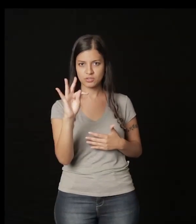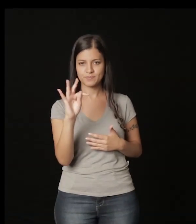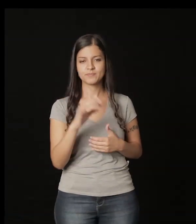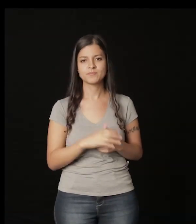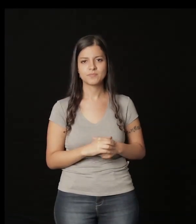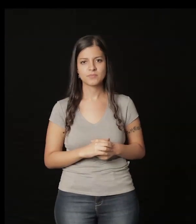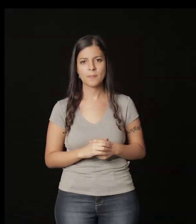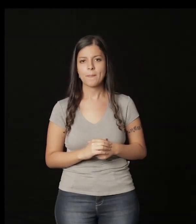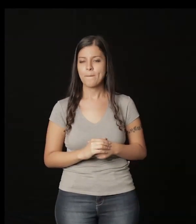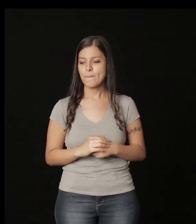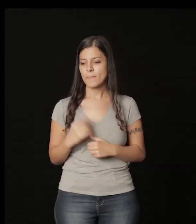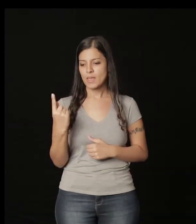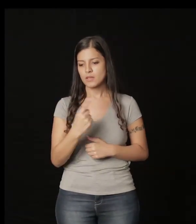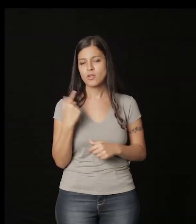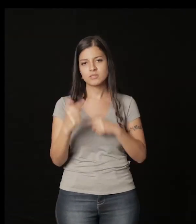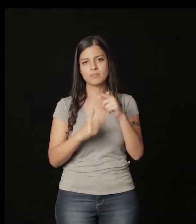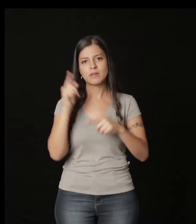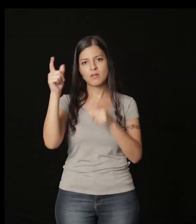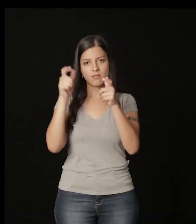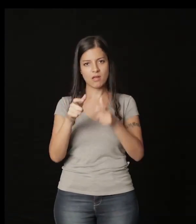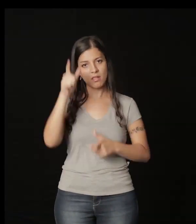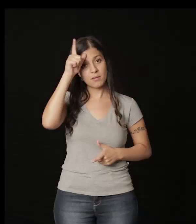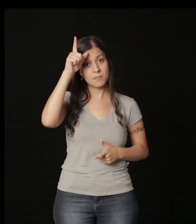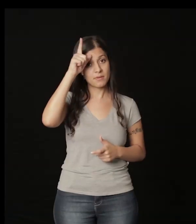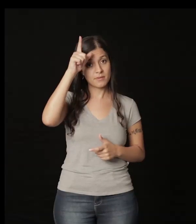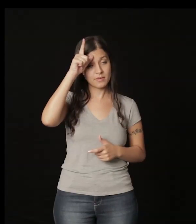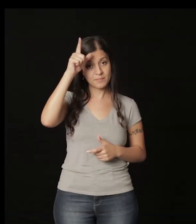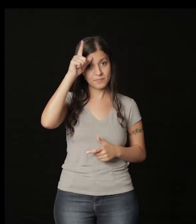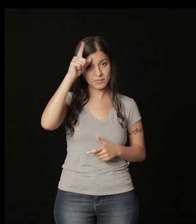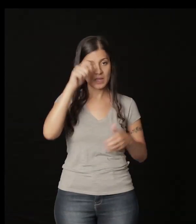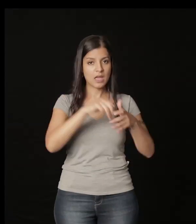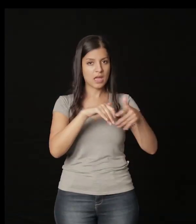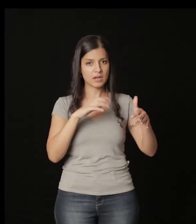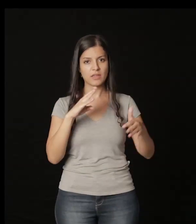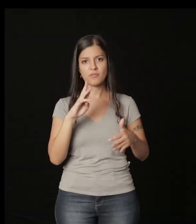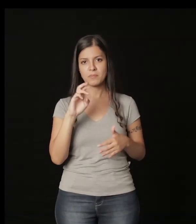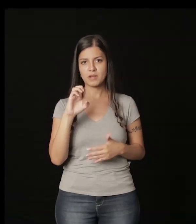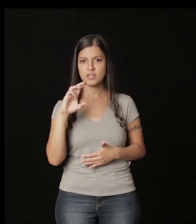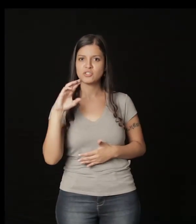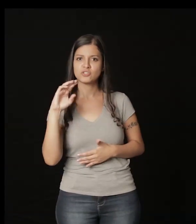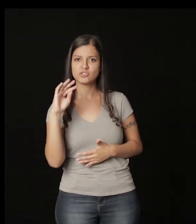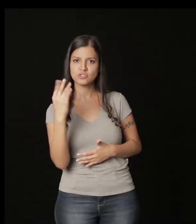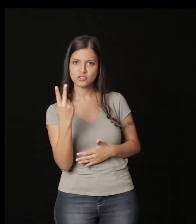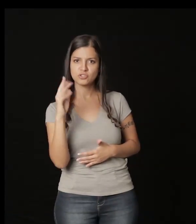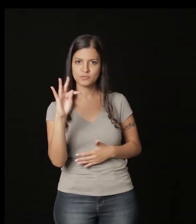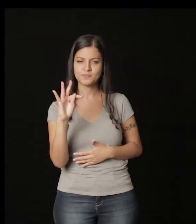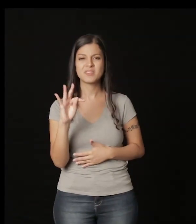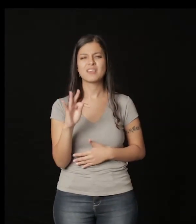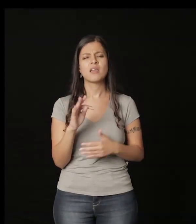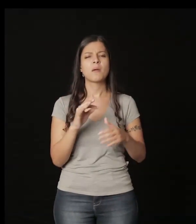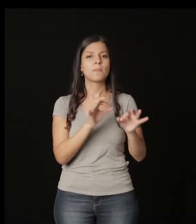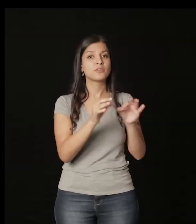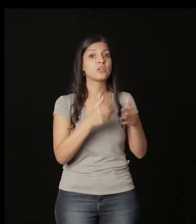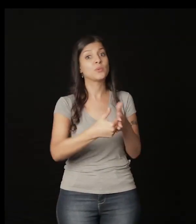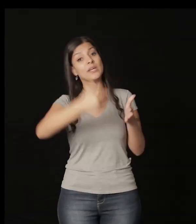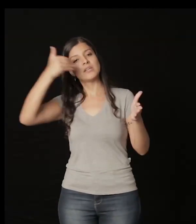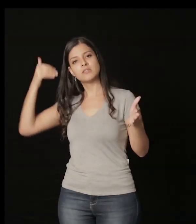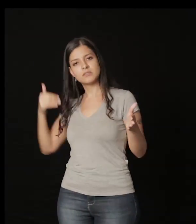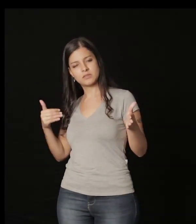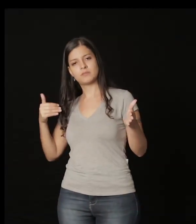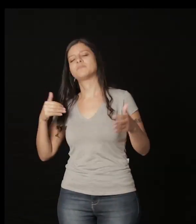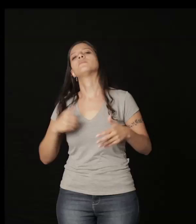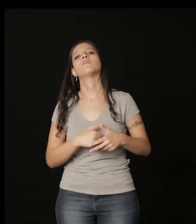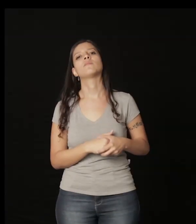We talked about Brecht earlier, and we were working in Berlin at the Brecht Archive on a previous project, War Primer